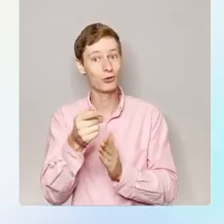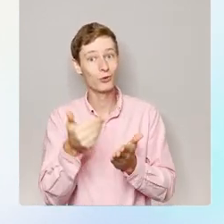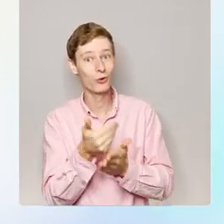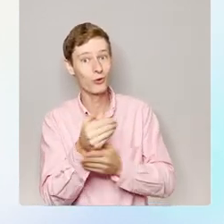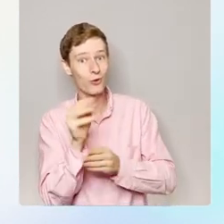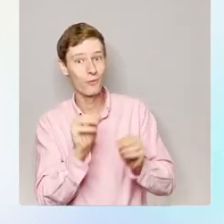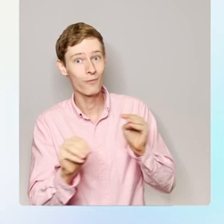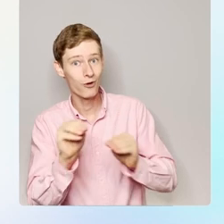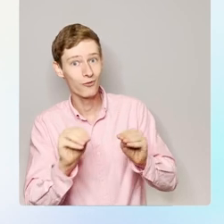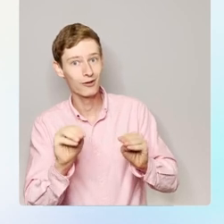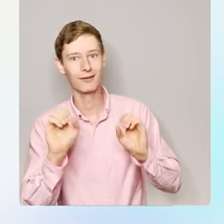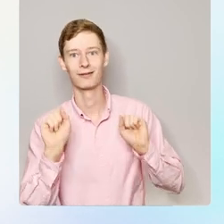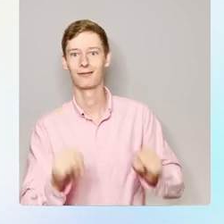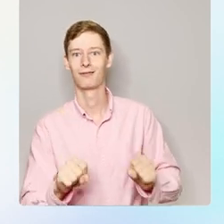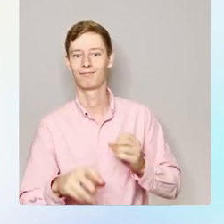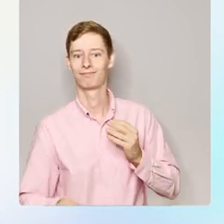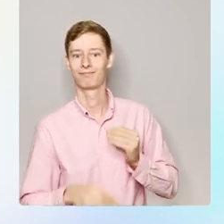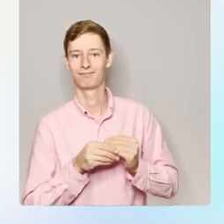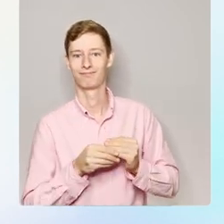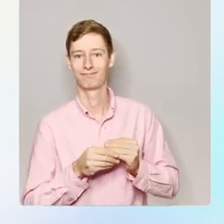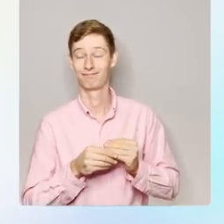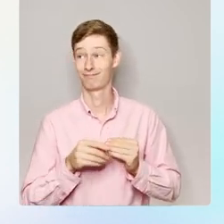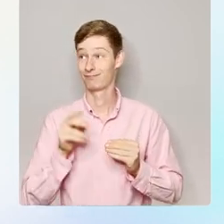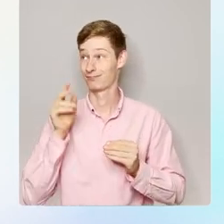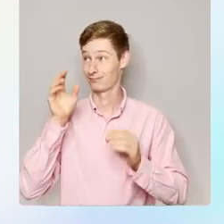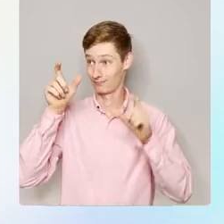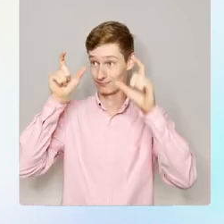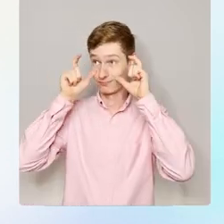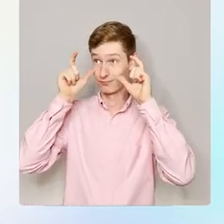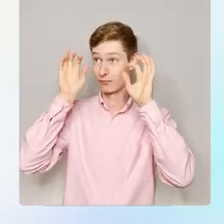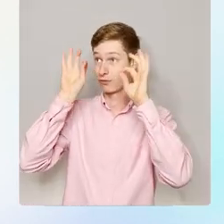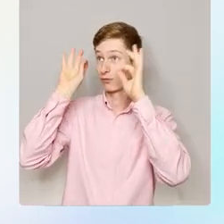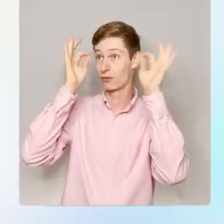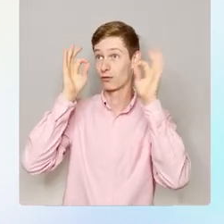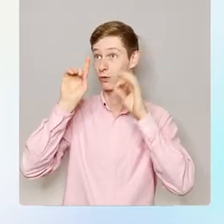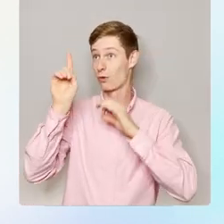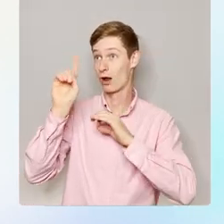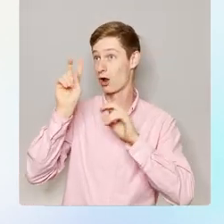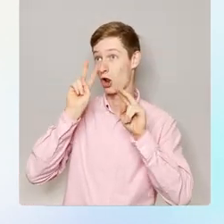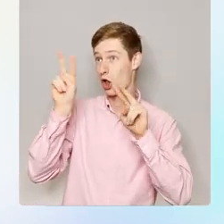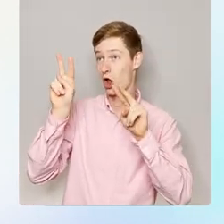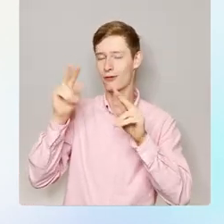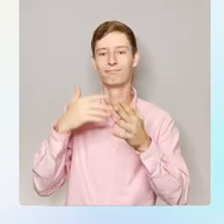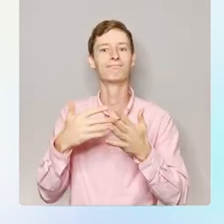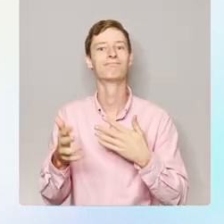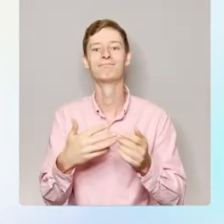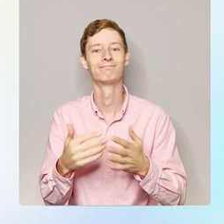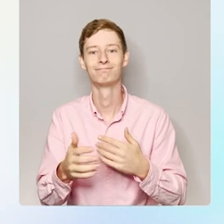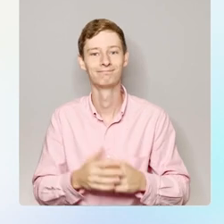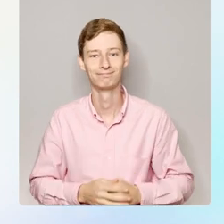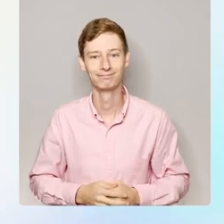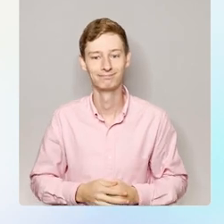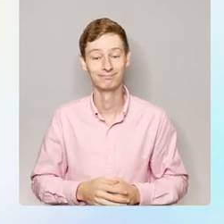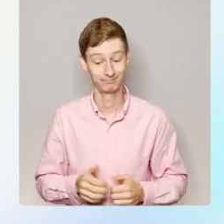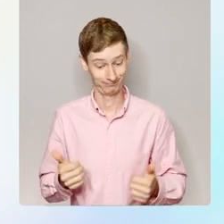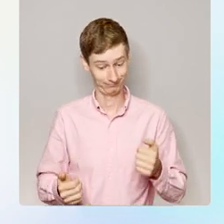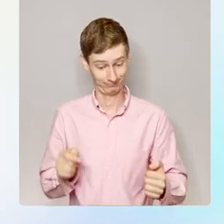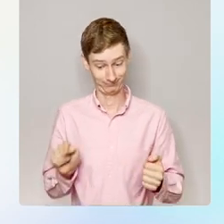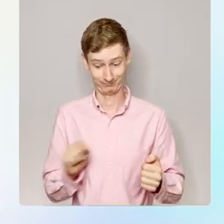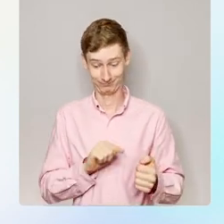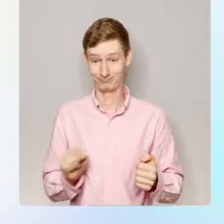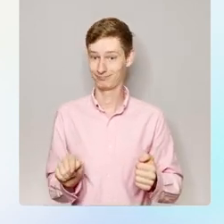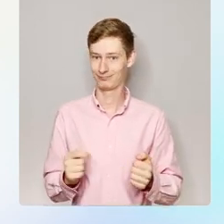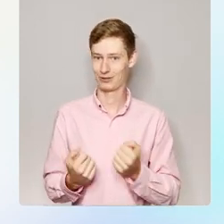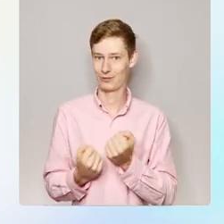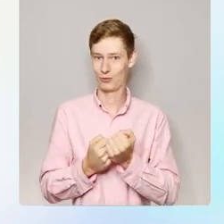movements in your app, regardless of where the headset wearer is looking. They also support brand new